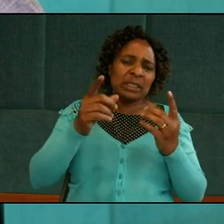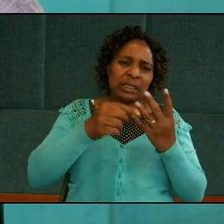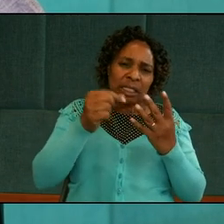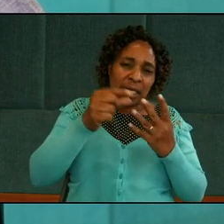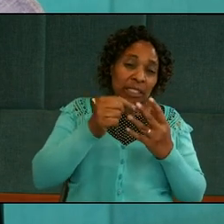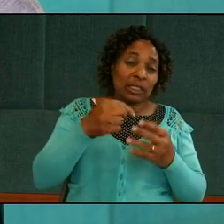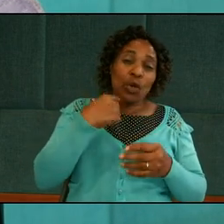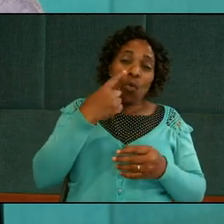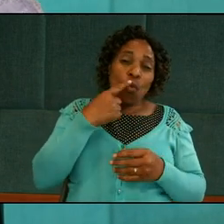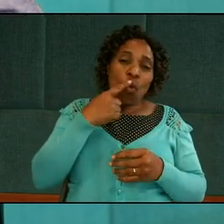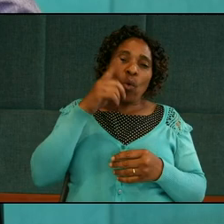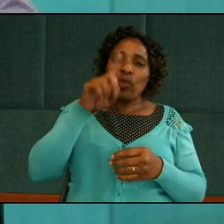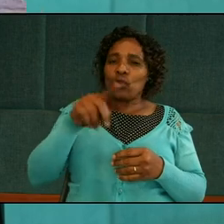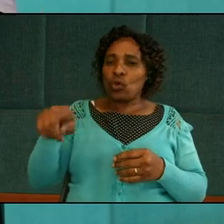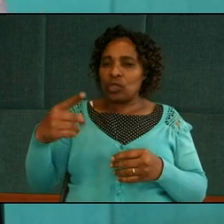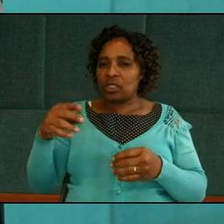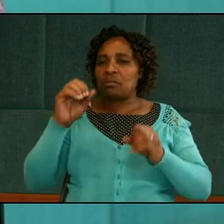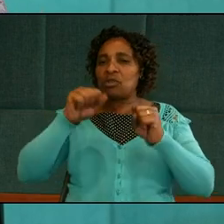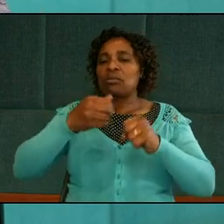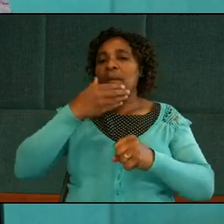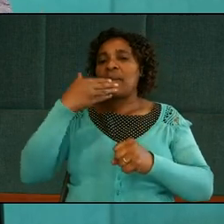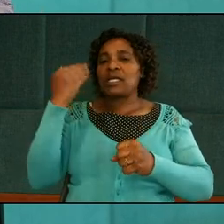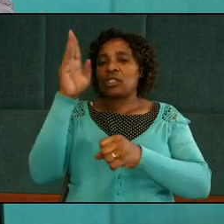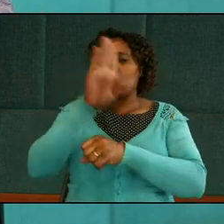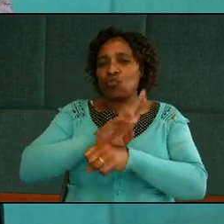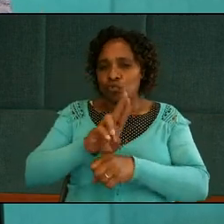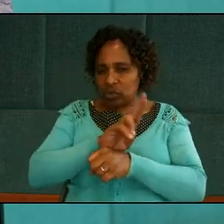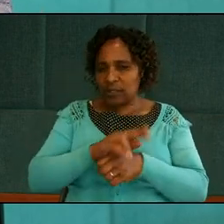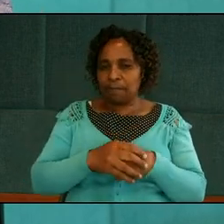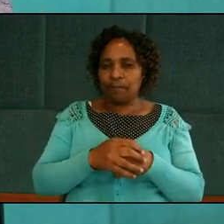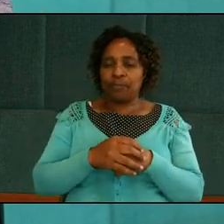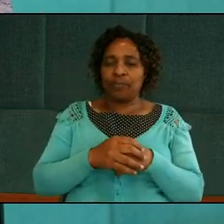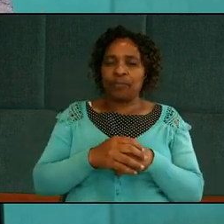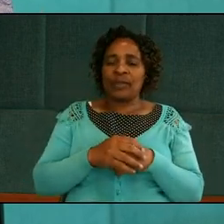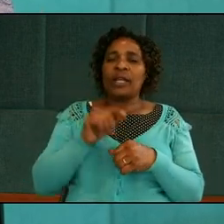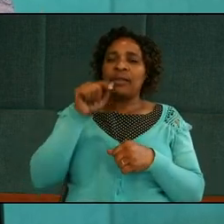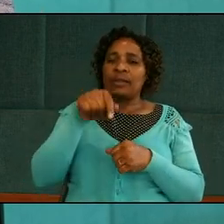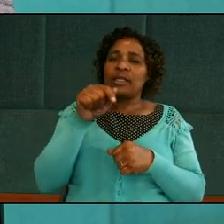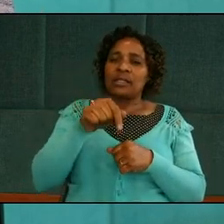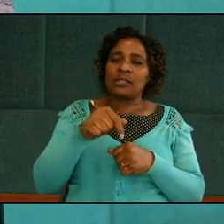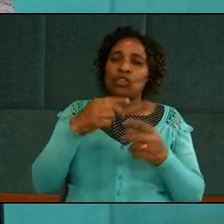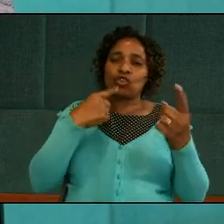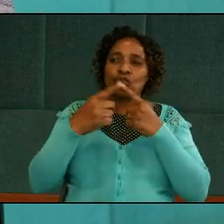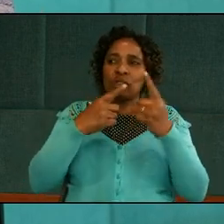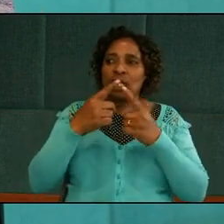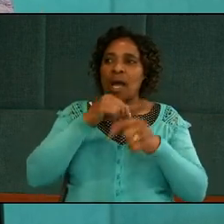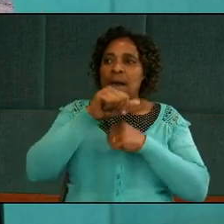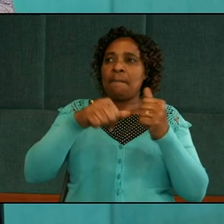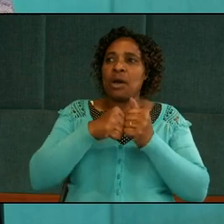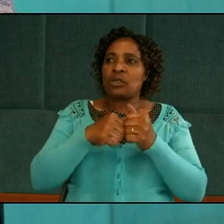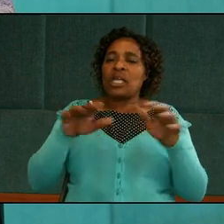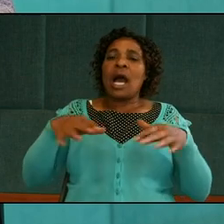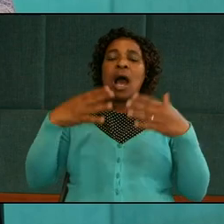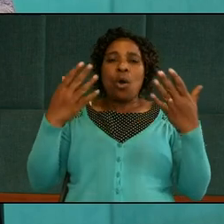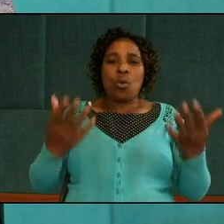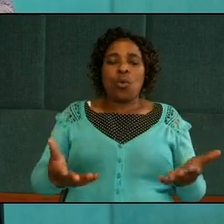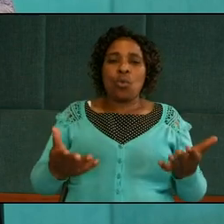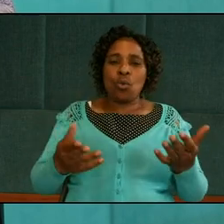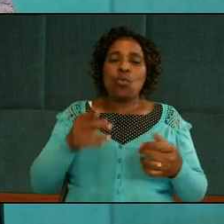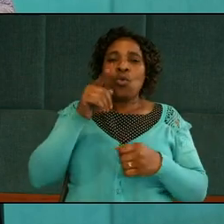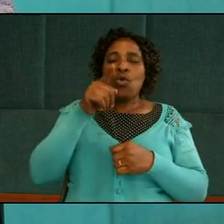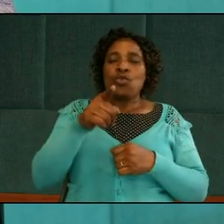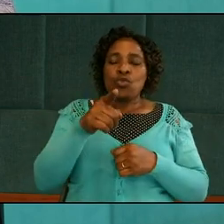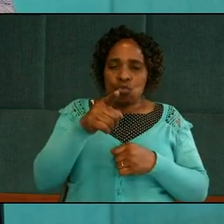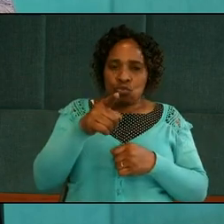whom he can best use." So this talks about how you